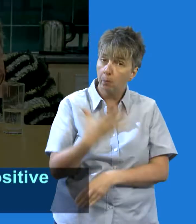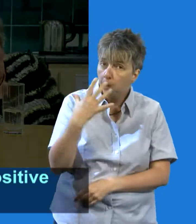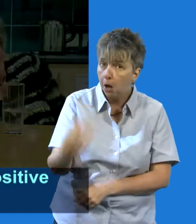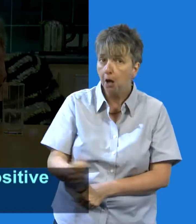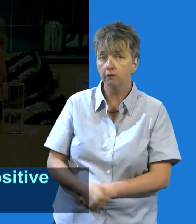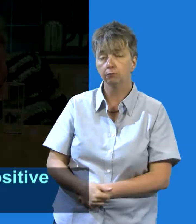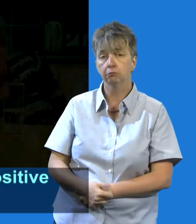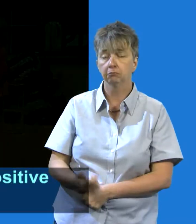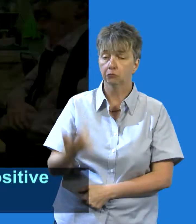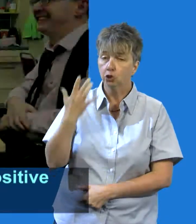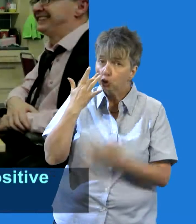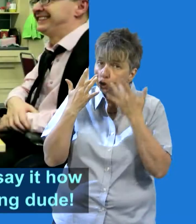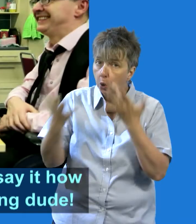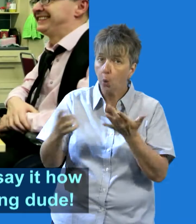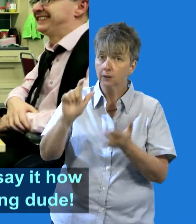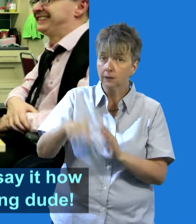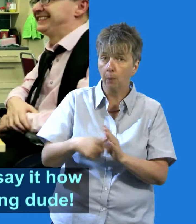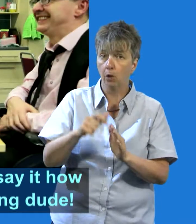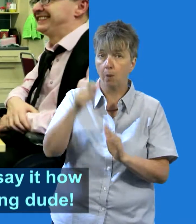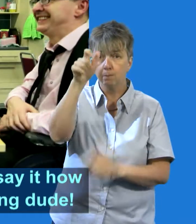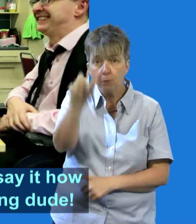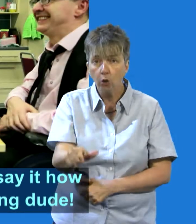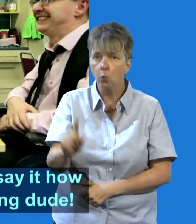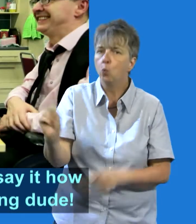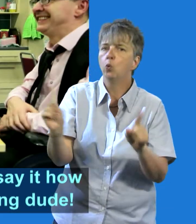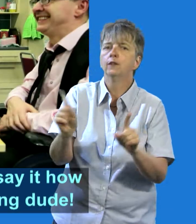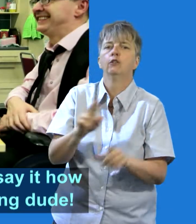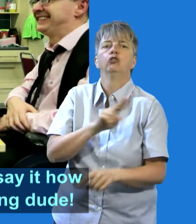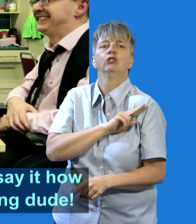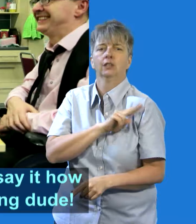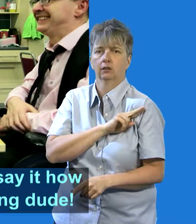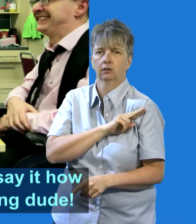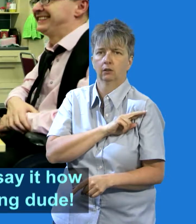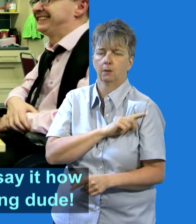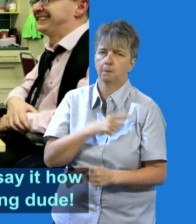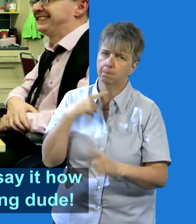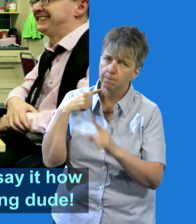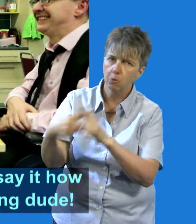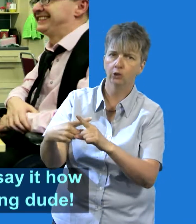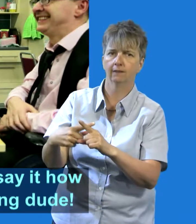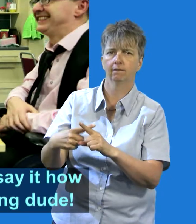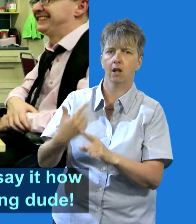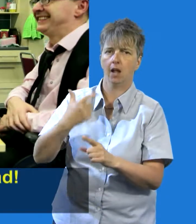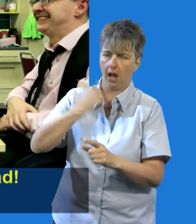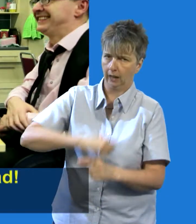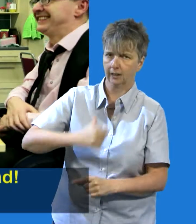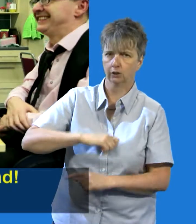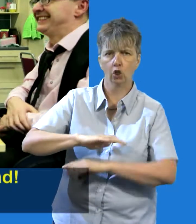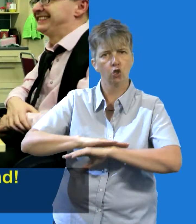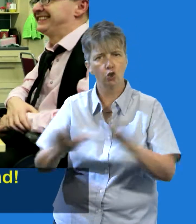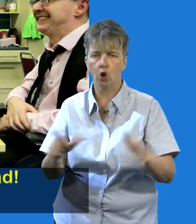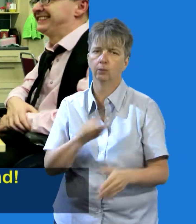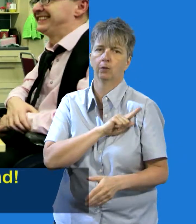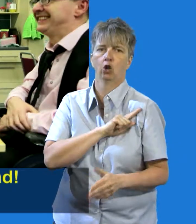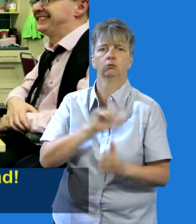positive attitude in a long time. I'm sorry, Warren, it's just not. I'm going to say it how it is, love. You're not a bad-looking dude. You're a good-looking lad. You